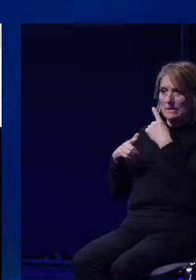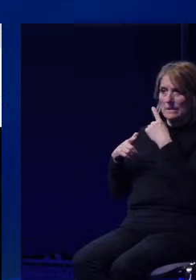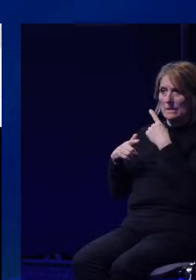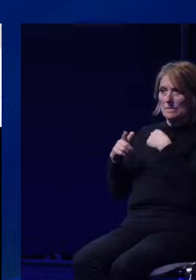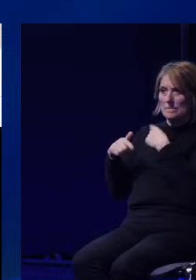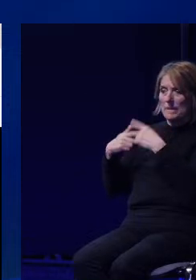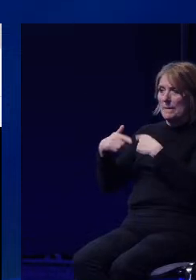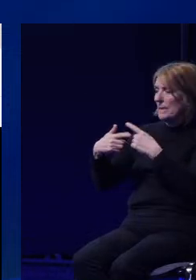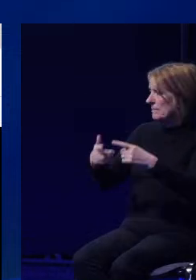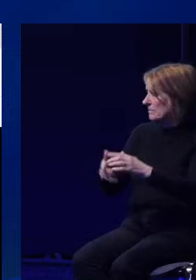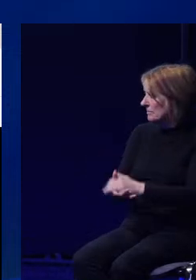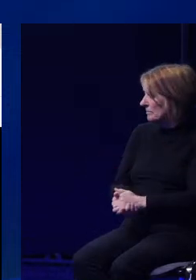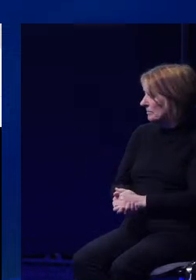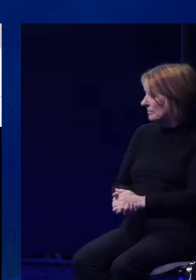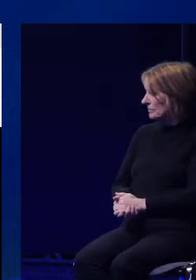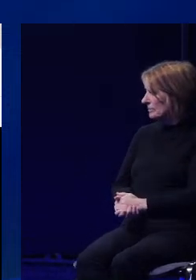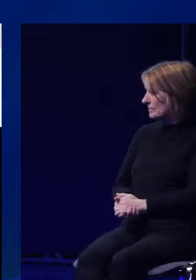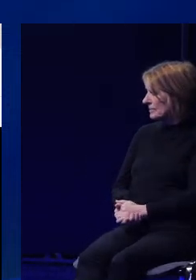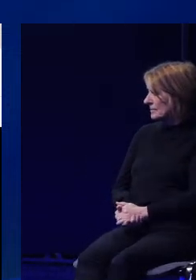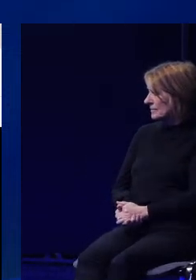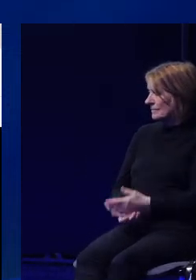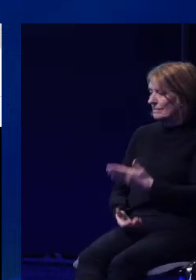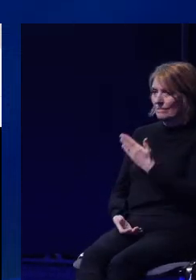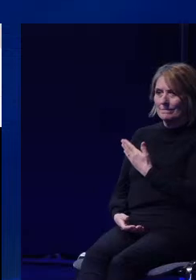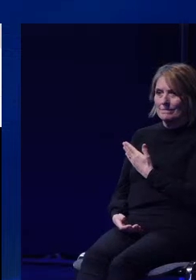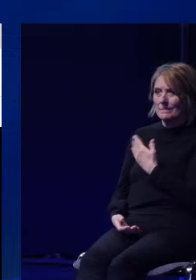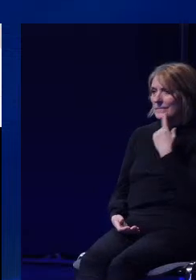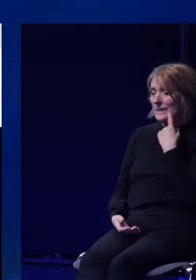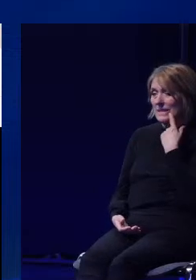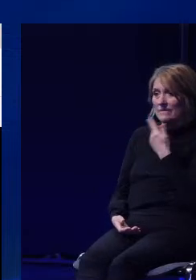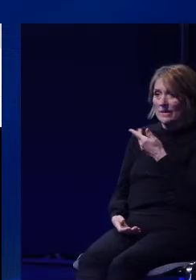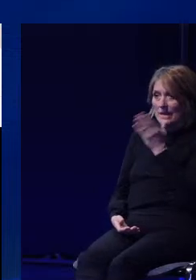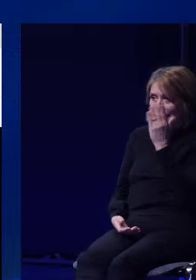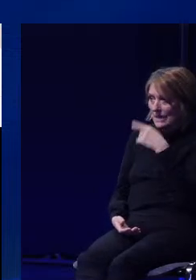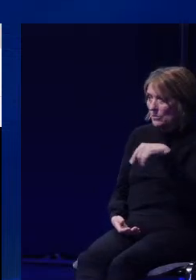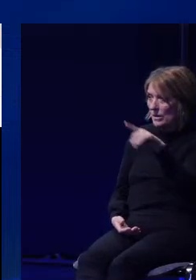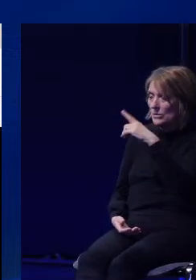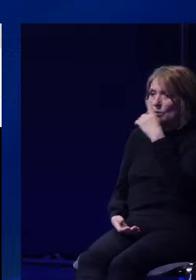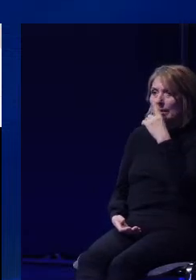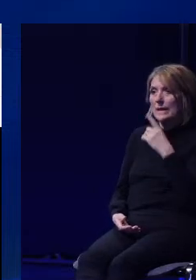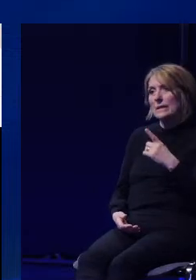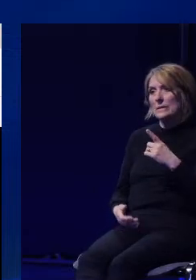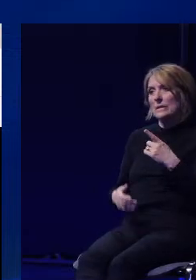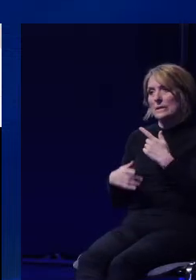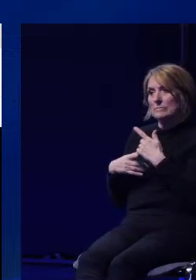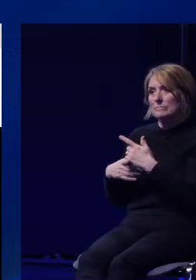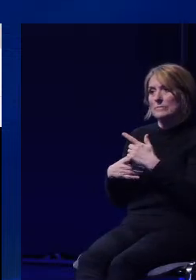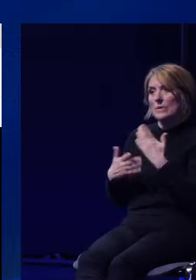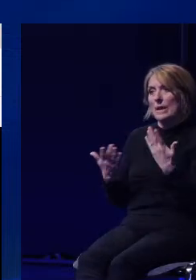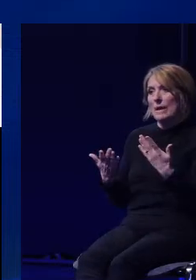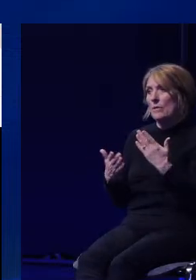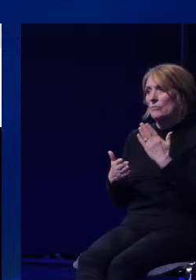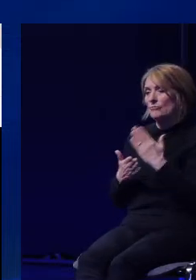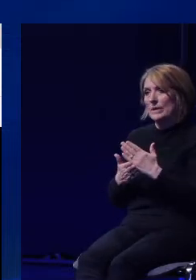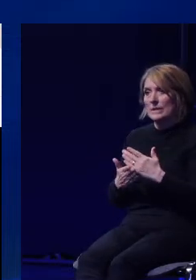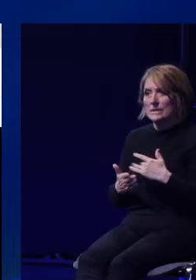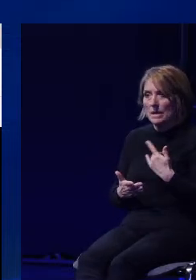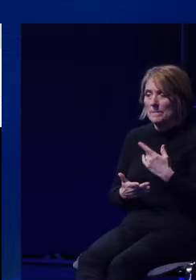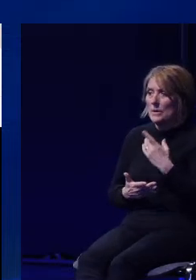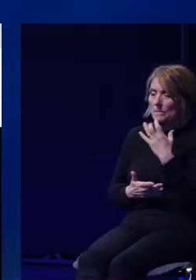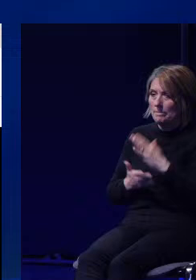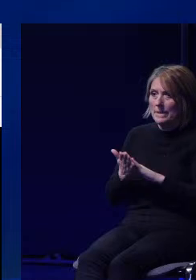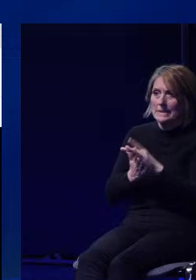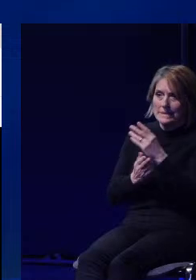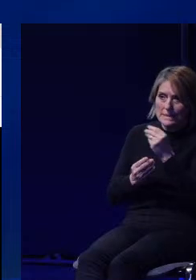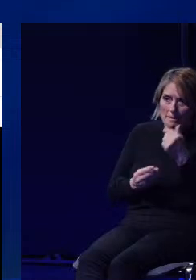And that's how easy it should be for anyone to do. And all of that you can do in real time with as many people as you want. You can have some people focus on lighting, others focus